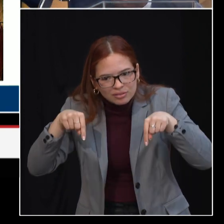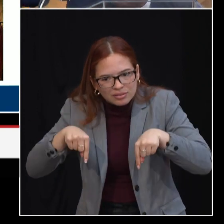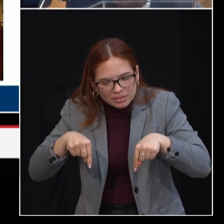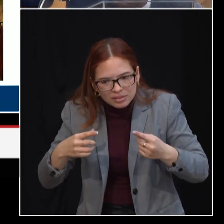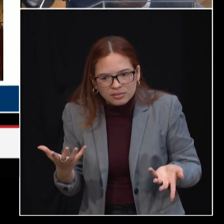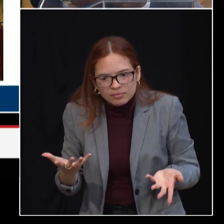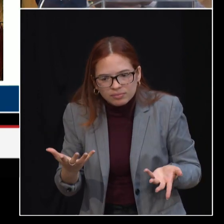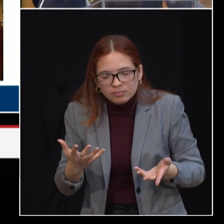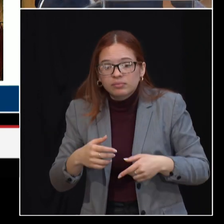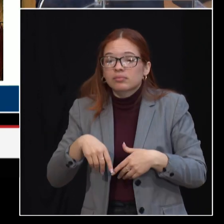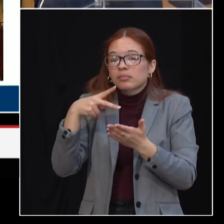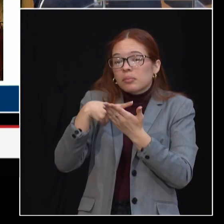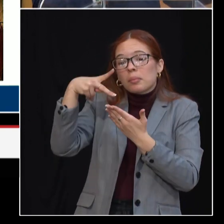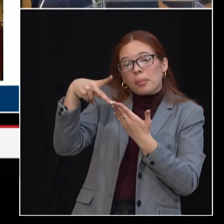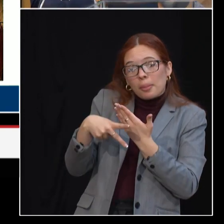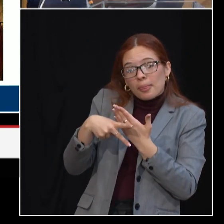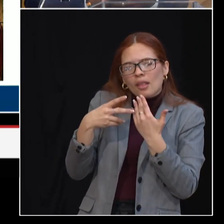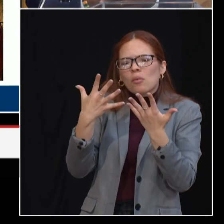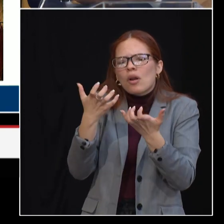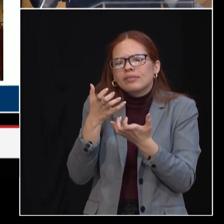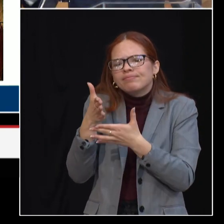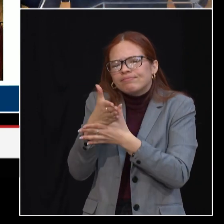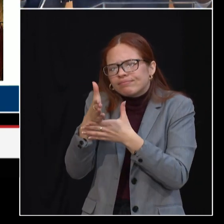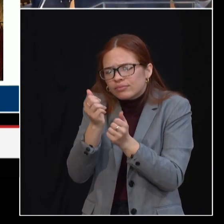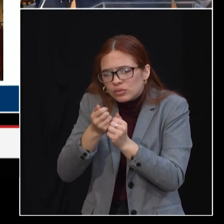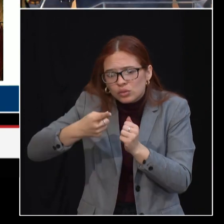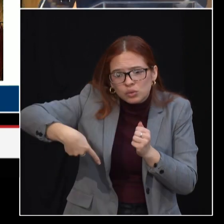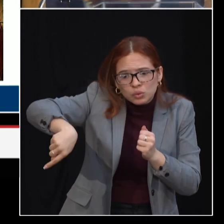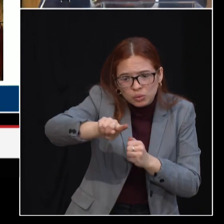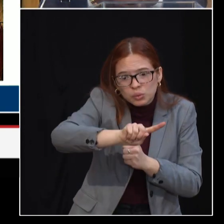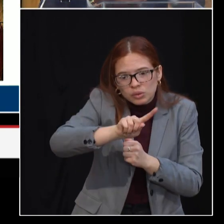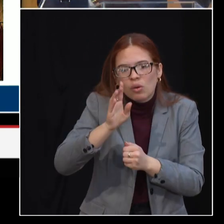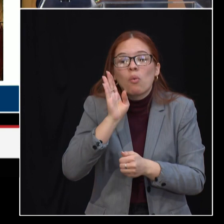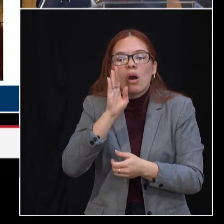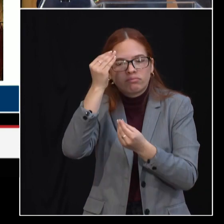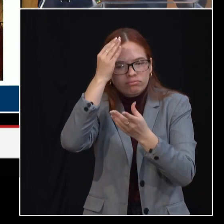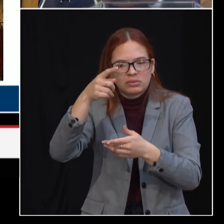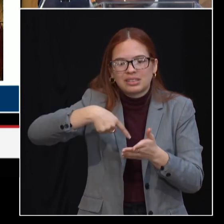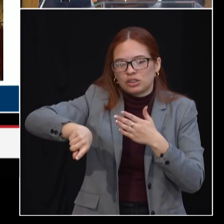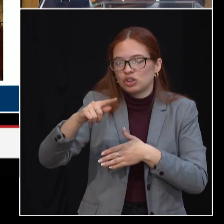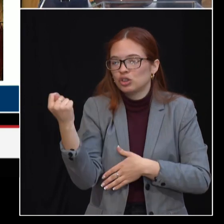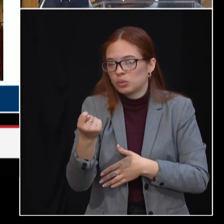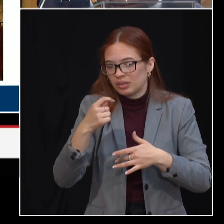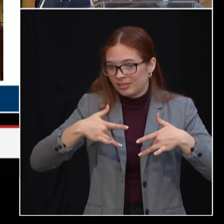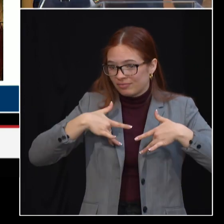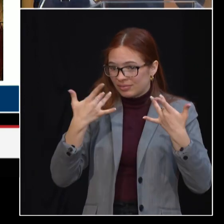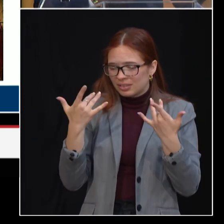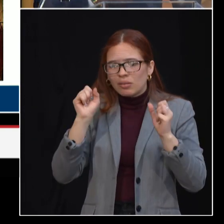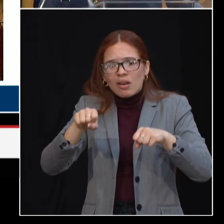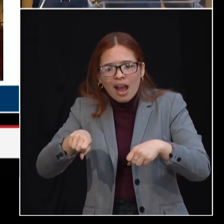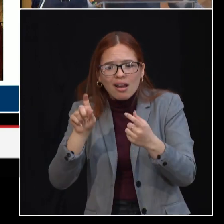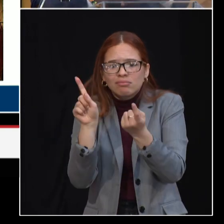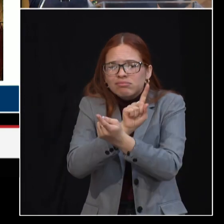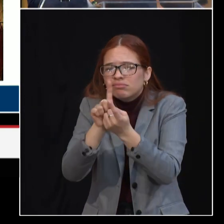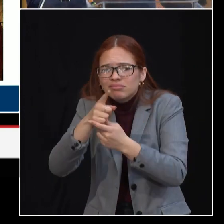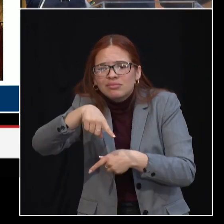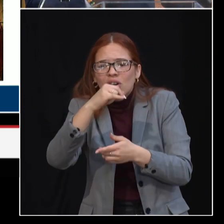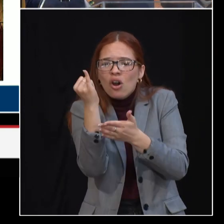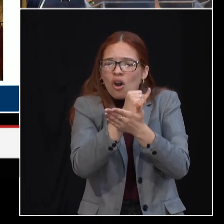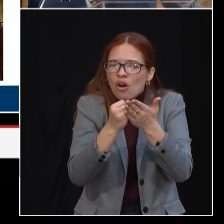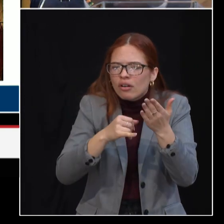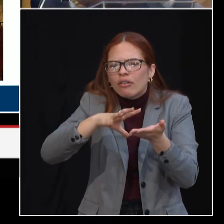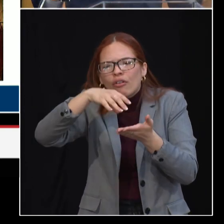I want to share with you that next Tuesday, we'll be having an event so that you can meet the artists in their program and learn about some of the real